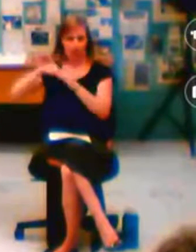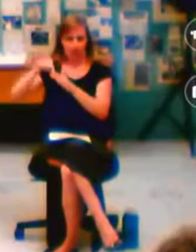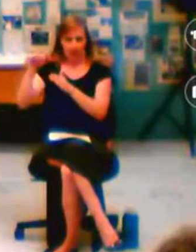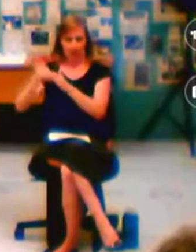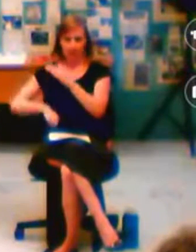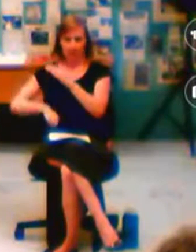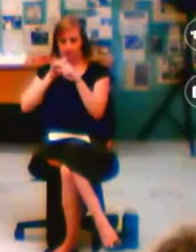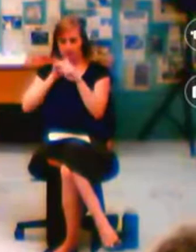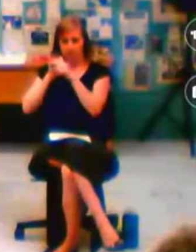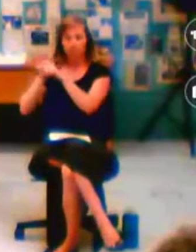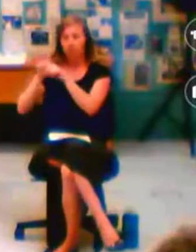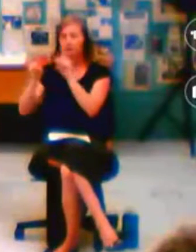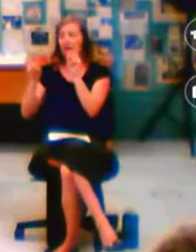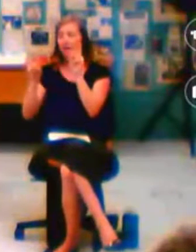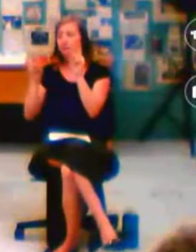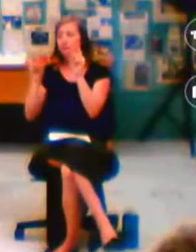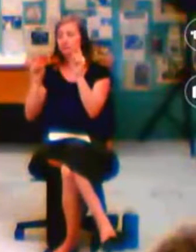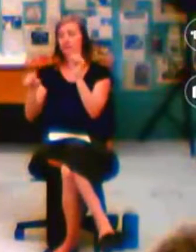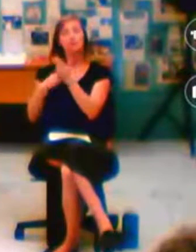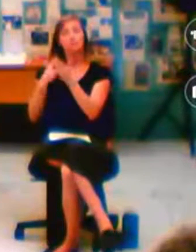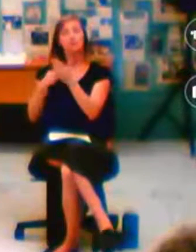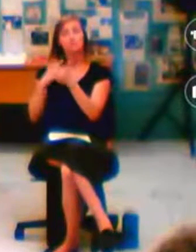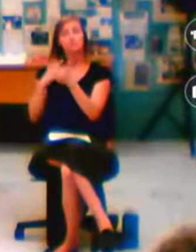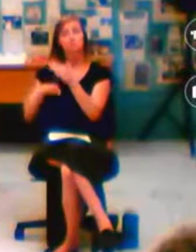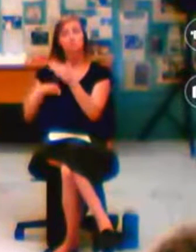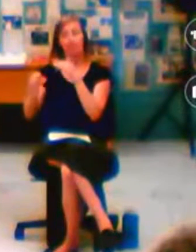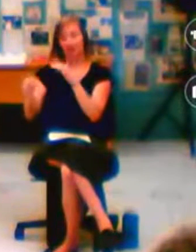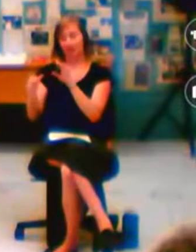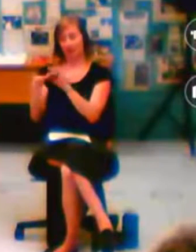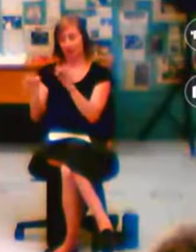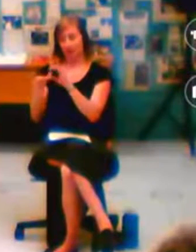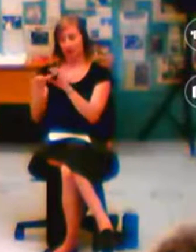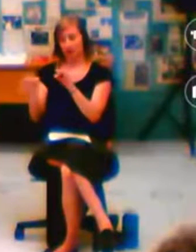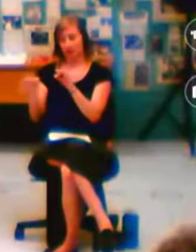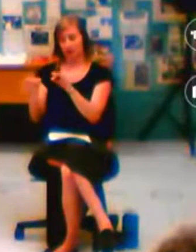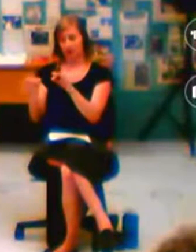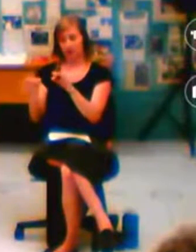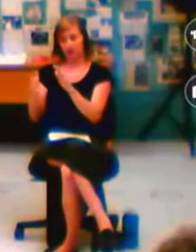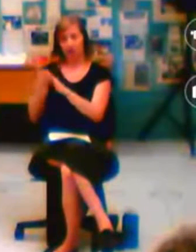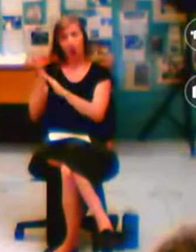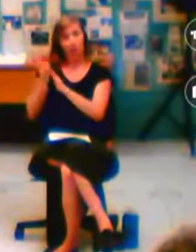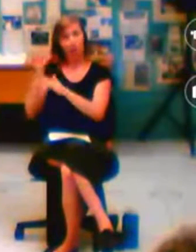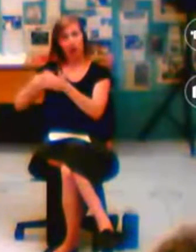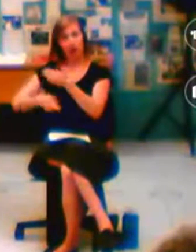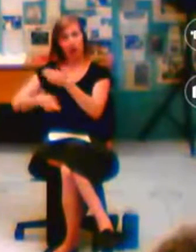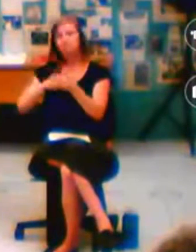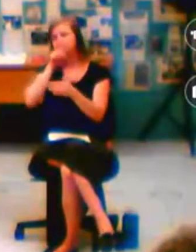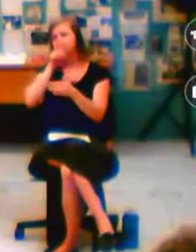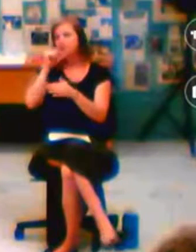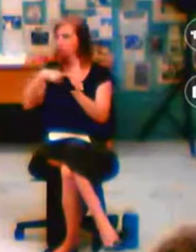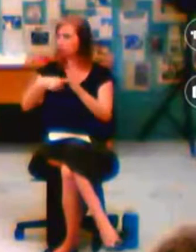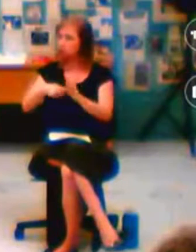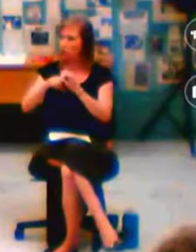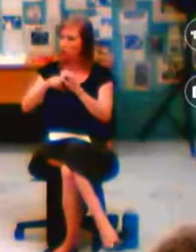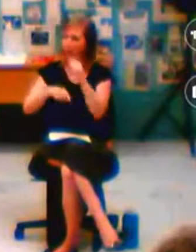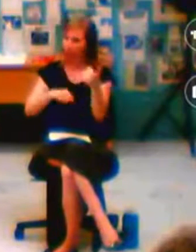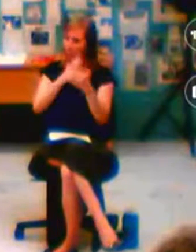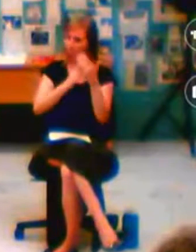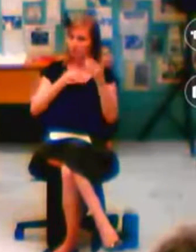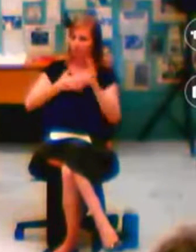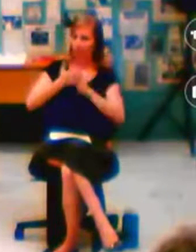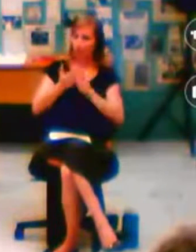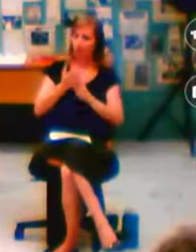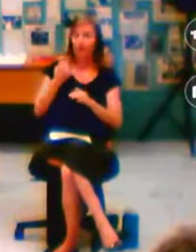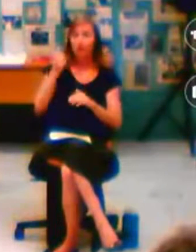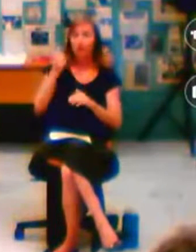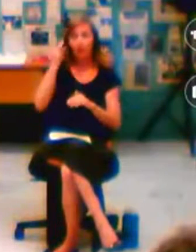remember is that they operate under administered prices. And this is getting way into the research weeds, but sometimes the price that the